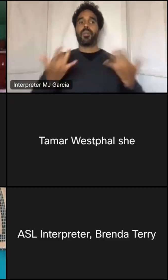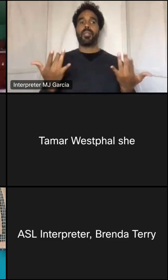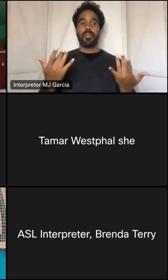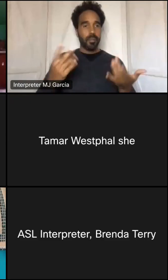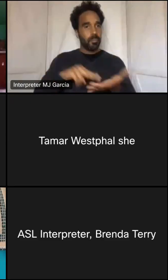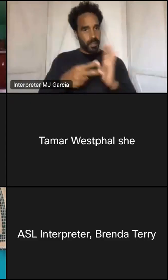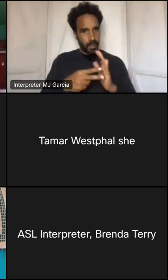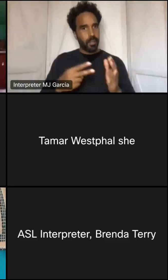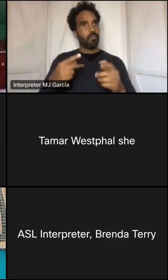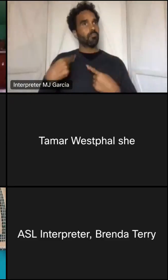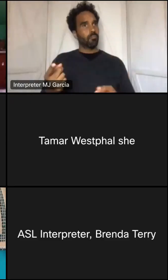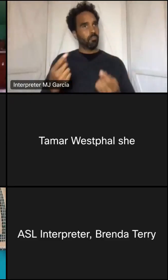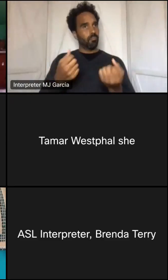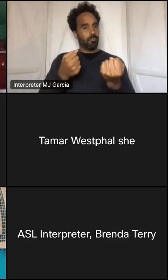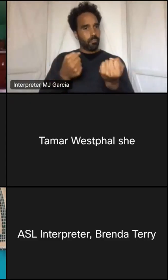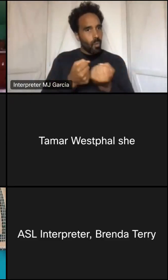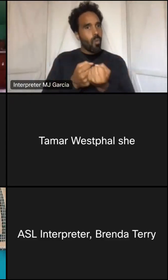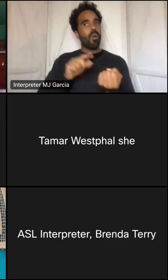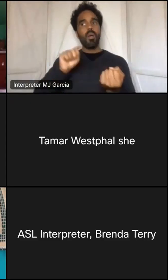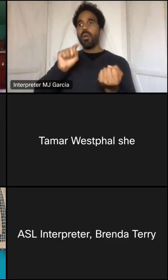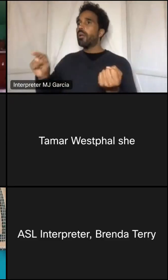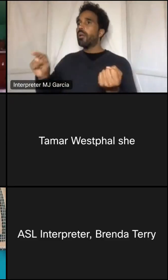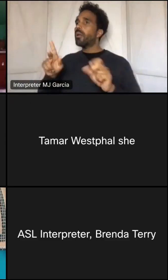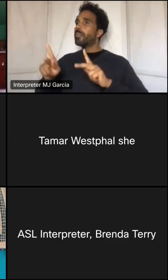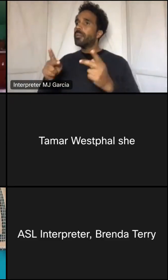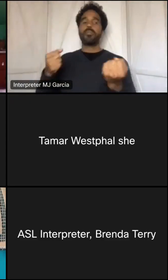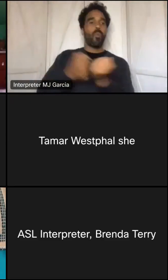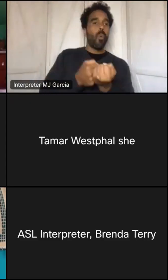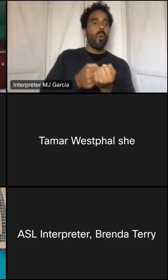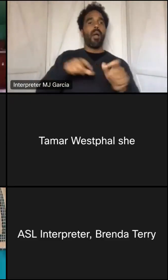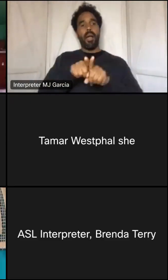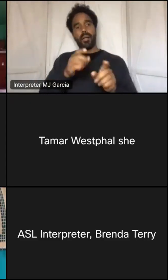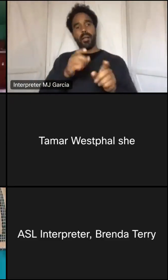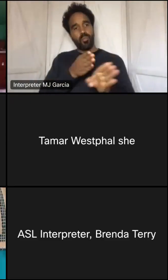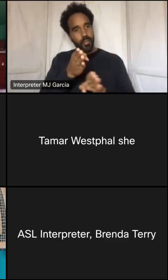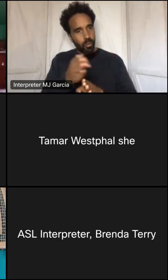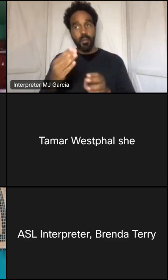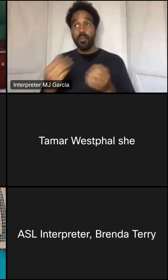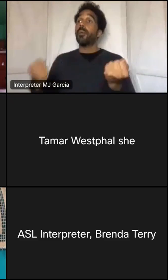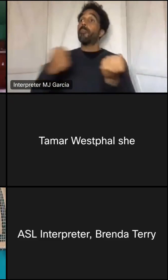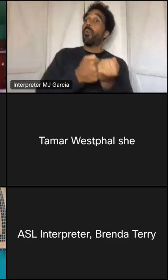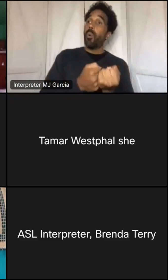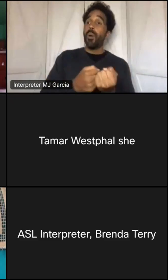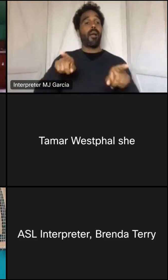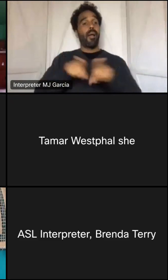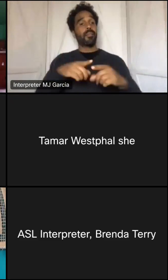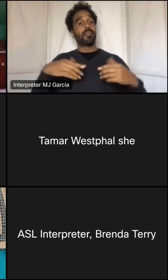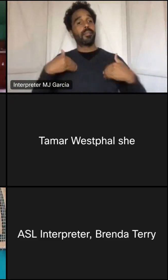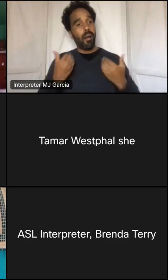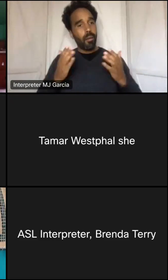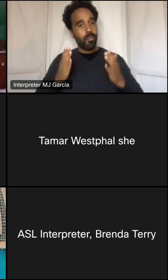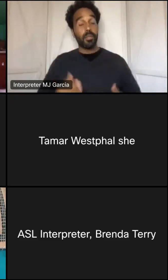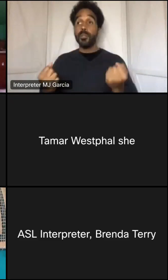to help me as a professional, help me as an advocate, help me as a young person, and being able to